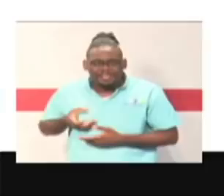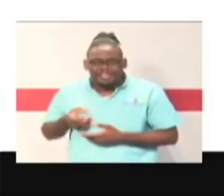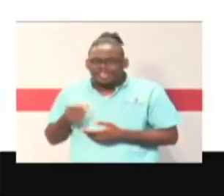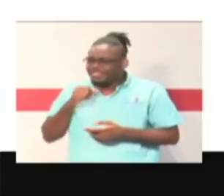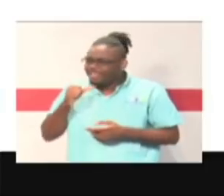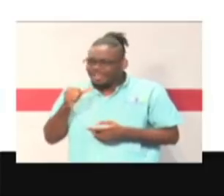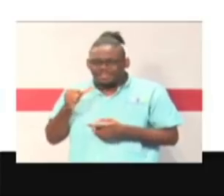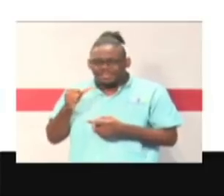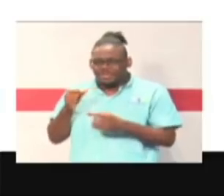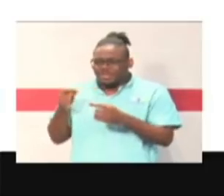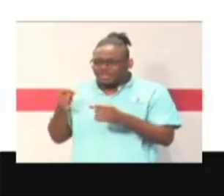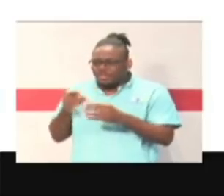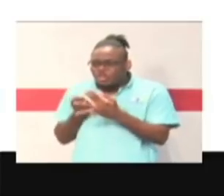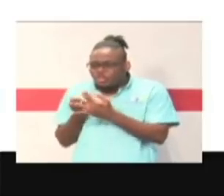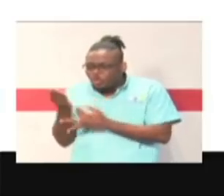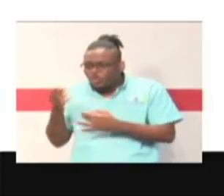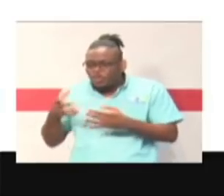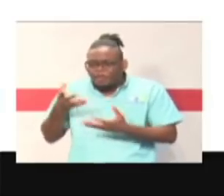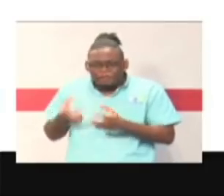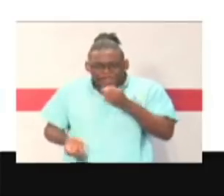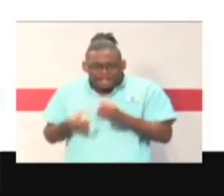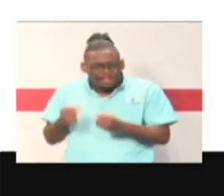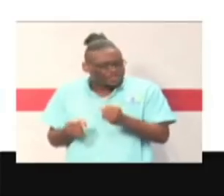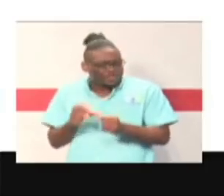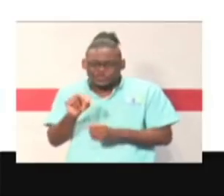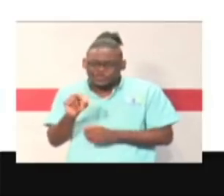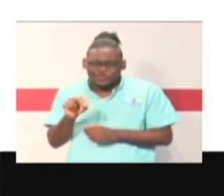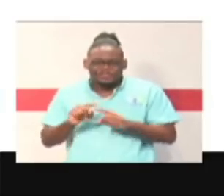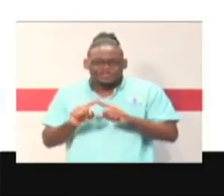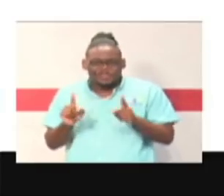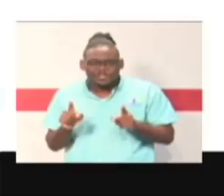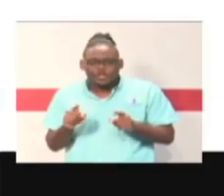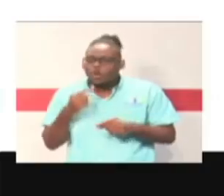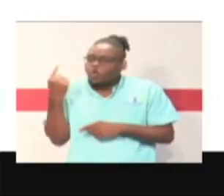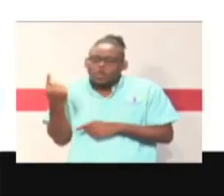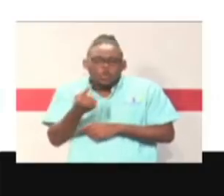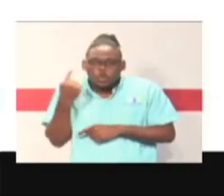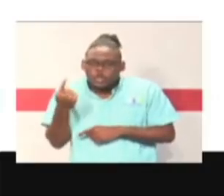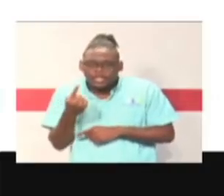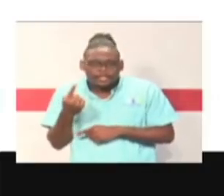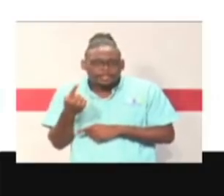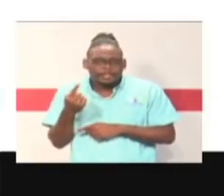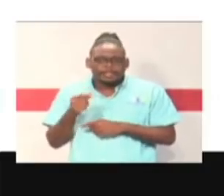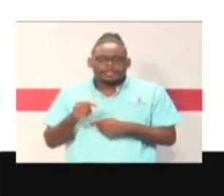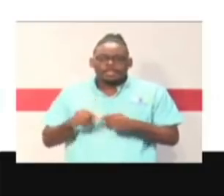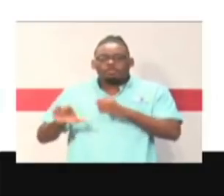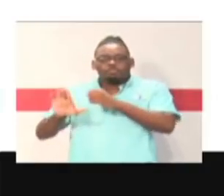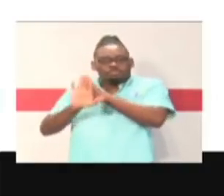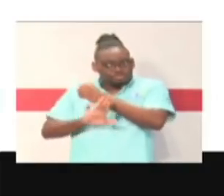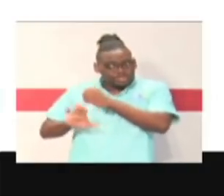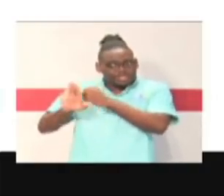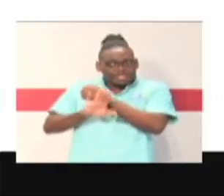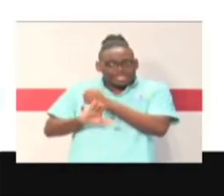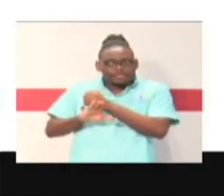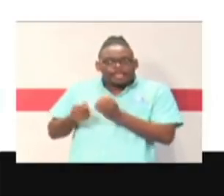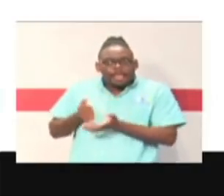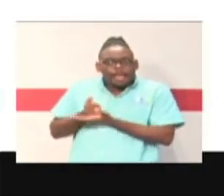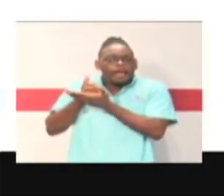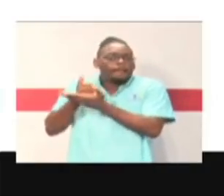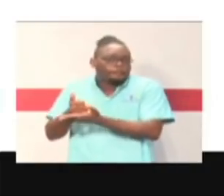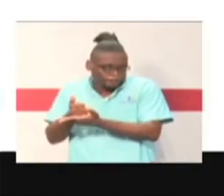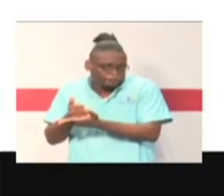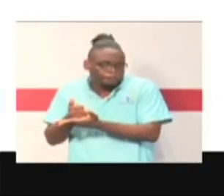however, cross the placenta, and the antibodies are excreted in the breast milk and give your baby some level of